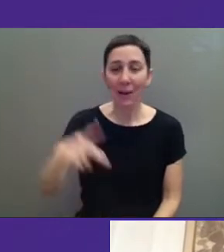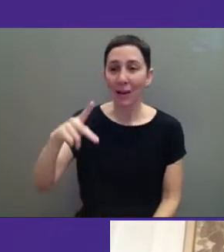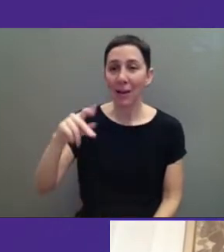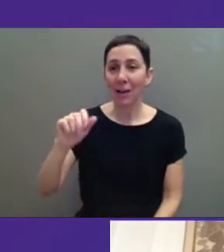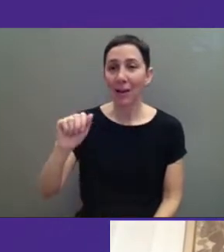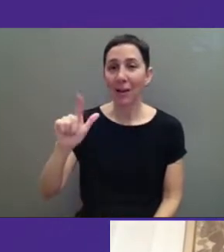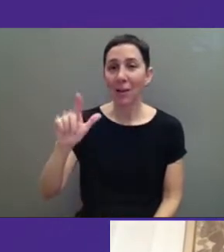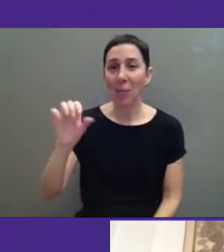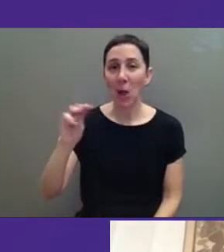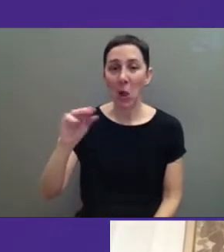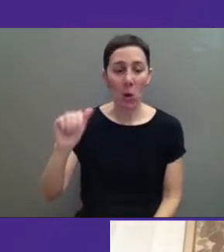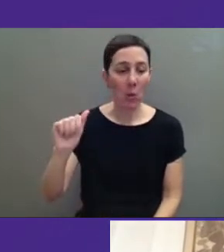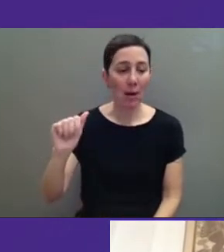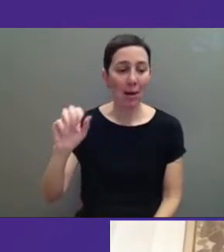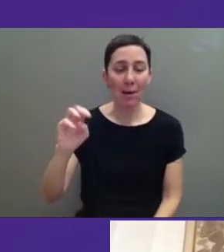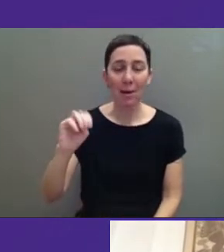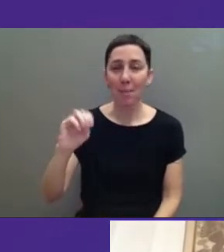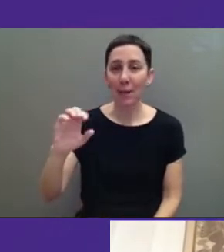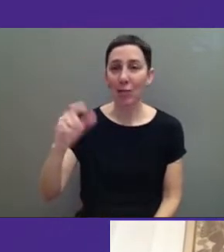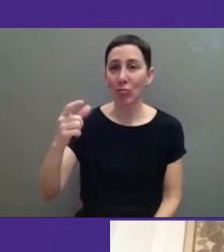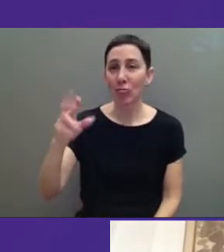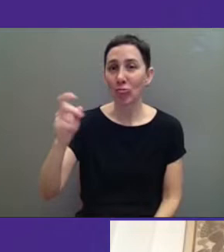Paloma McGregor.